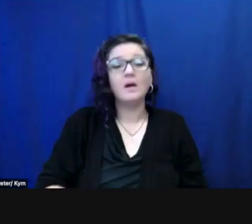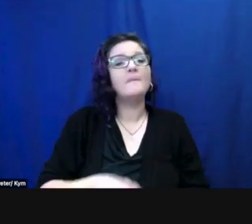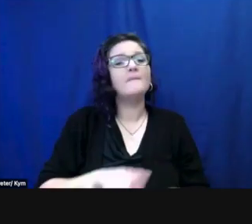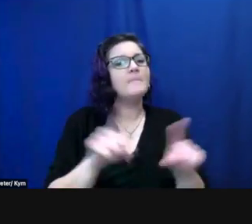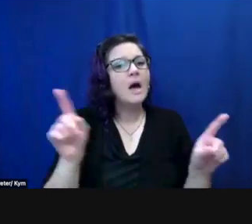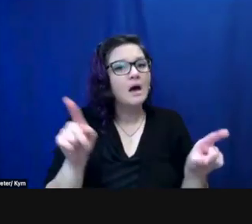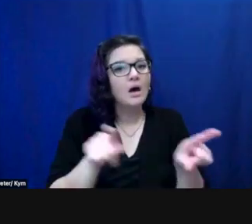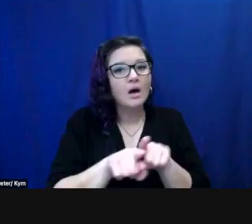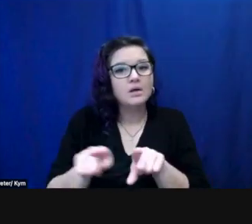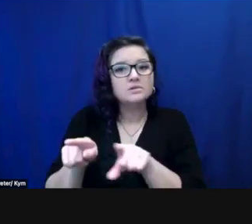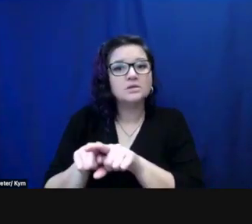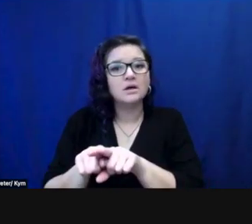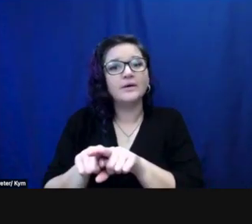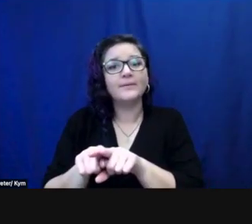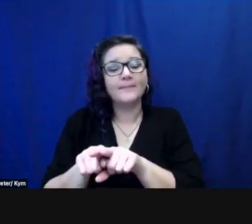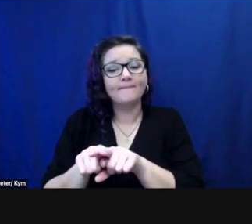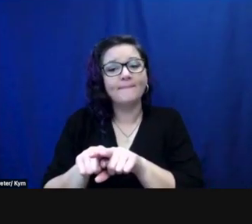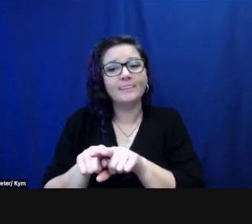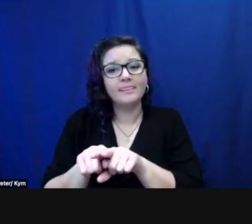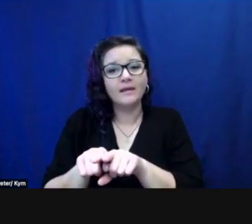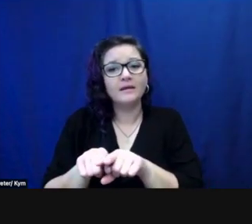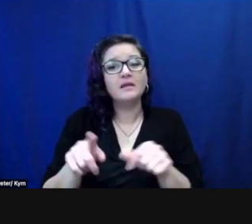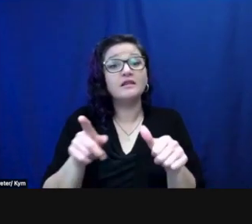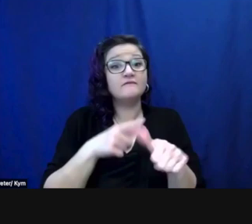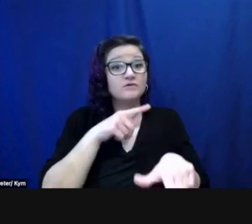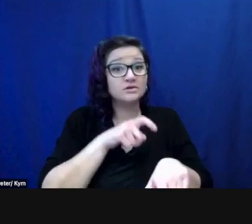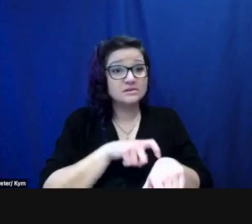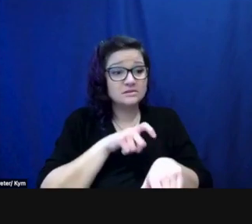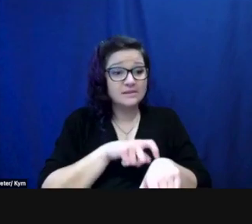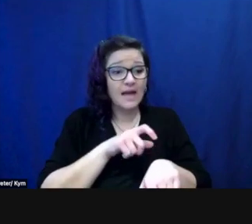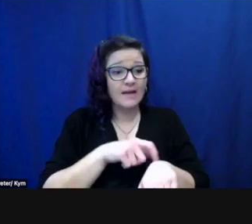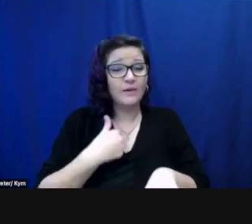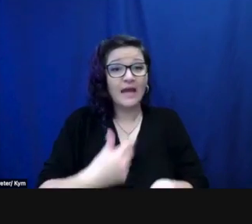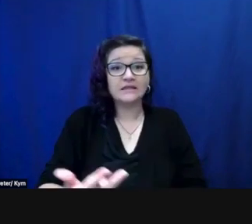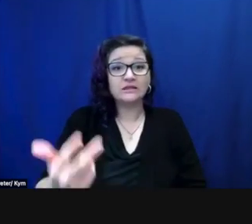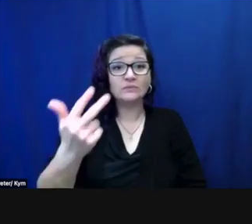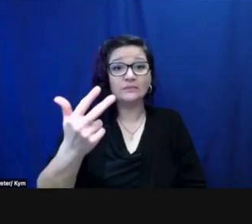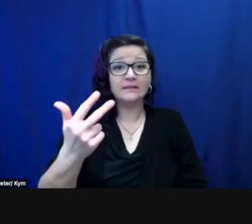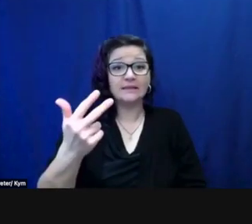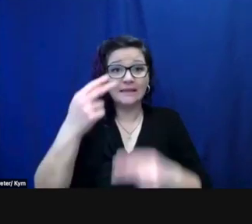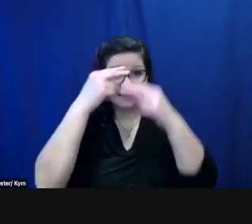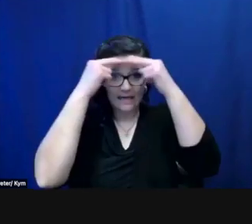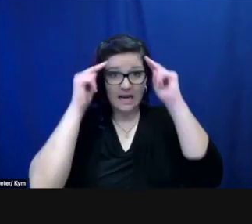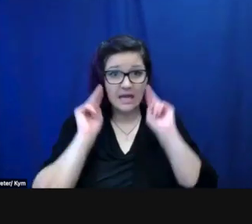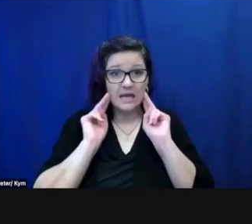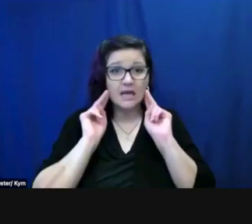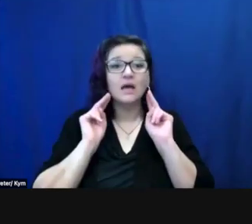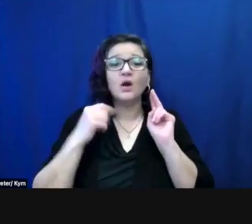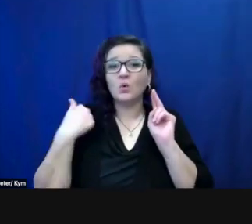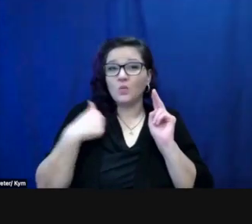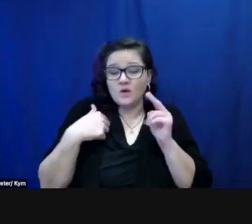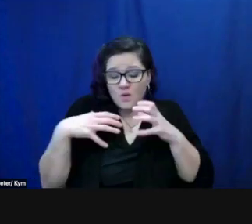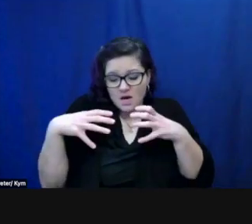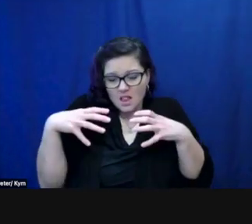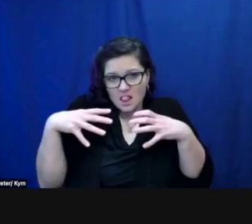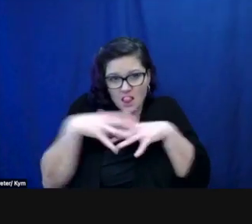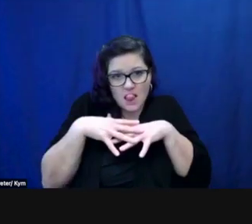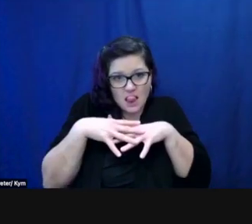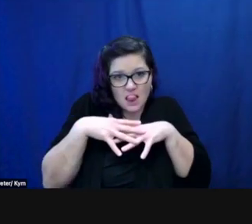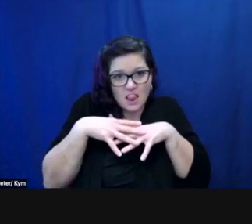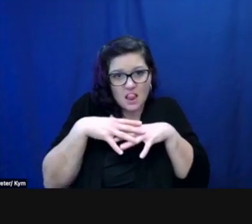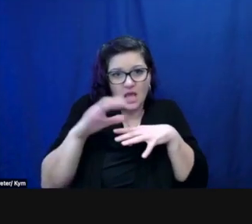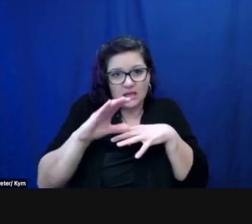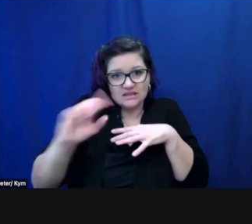also, the first time, there were 3 nuns. We were crammed in the cell. And